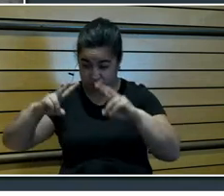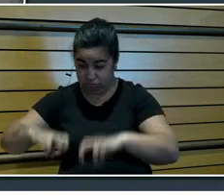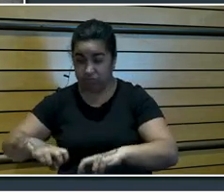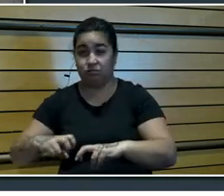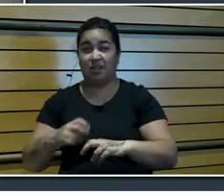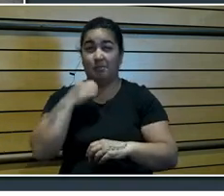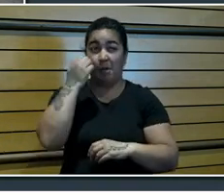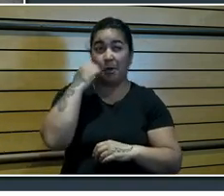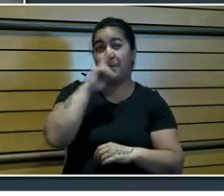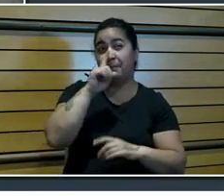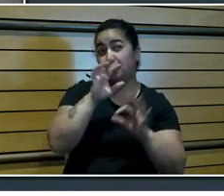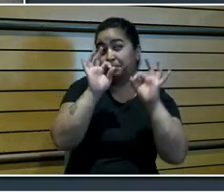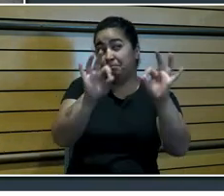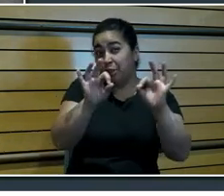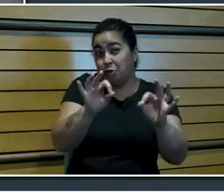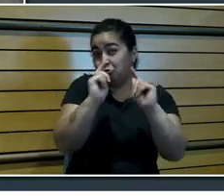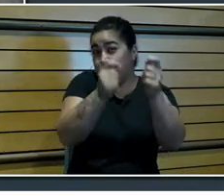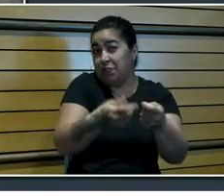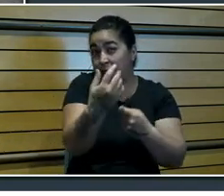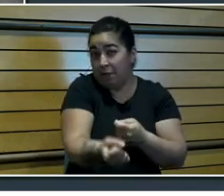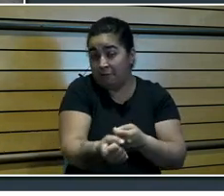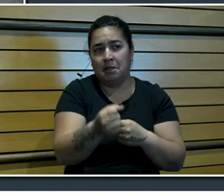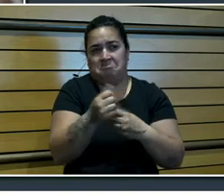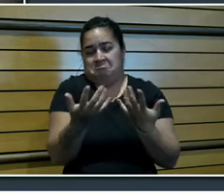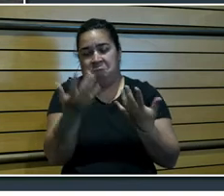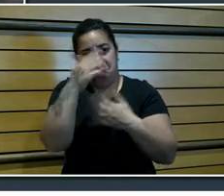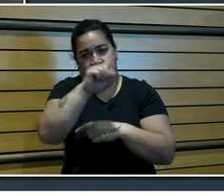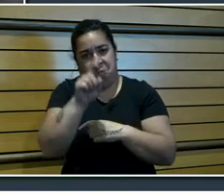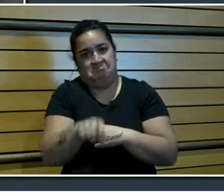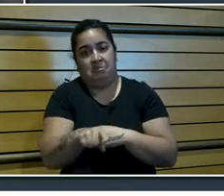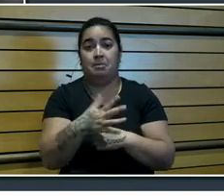maybe during question time you may be able to help me answer that question.